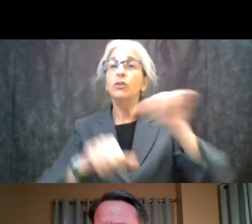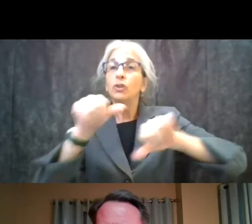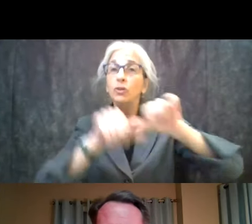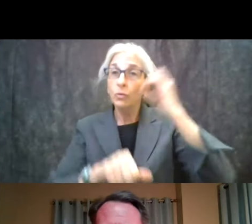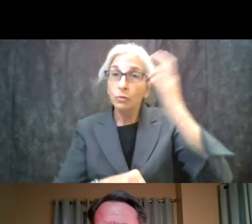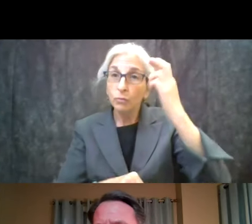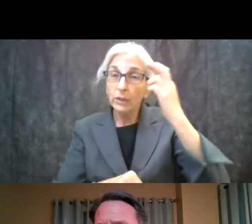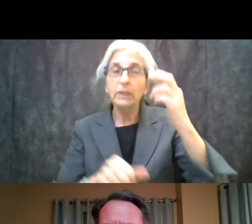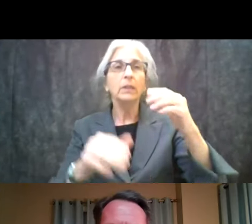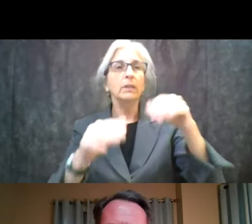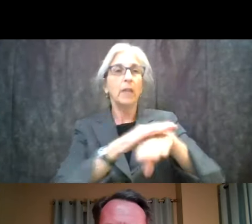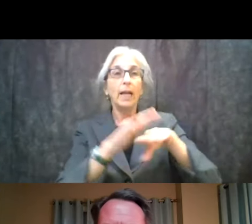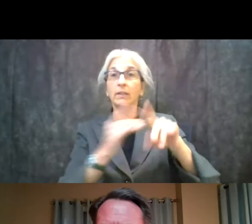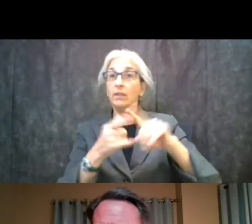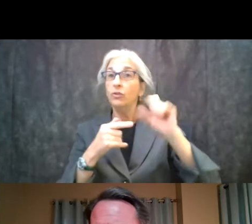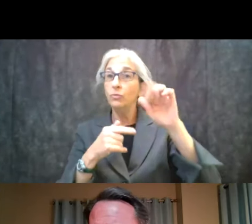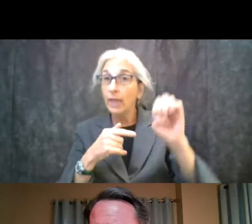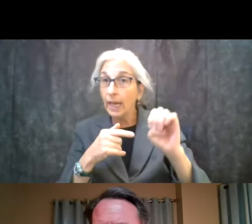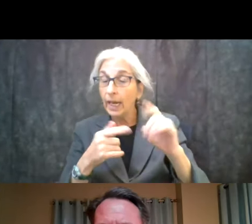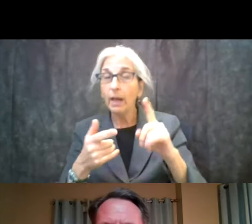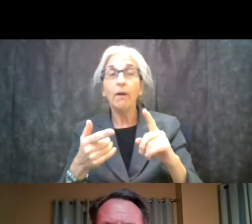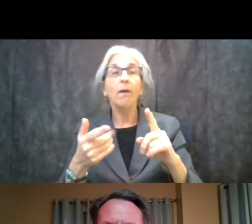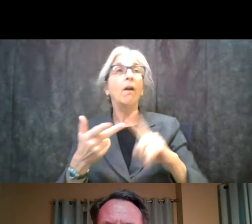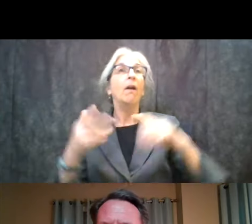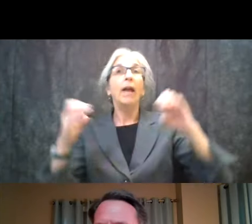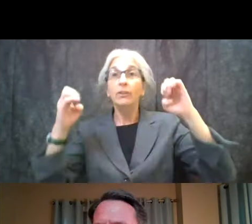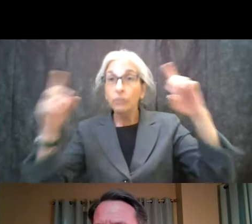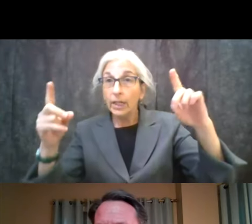care, education, socioeconomic status,